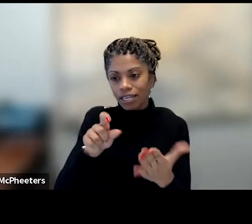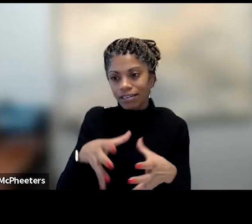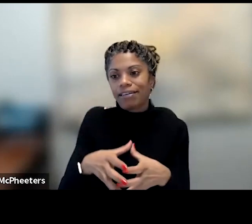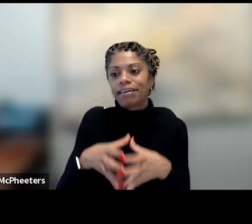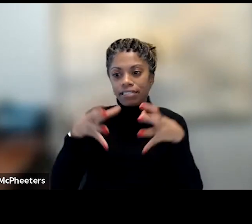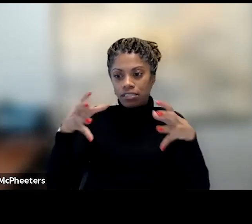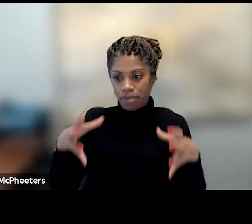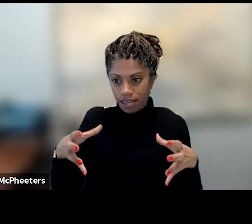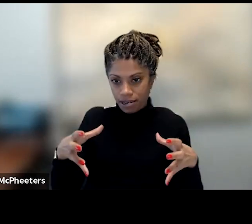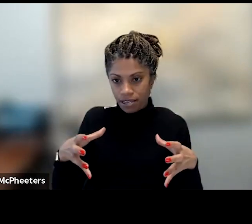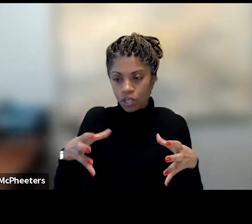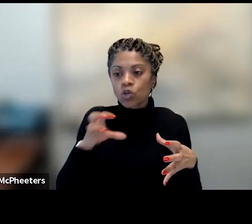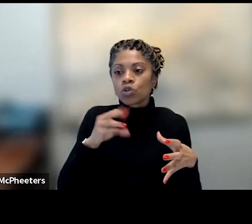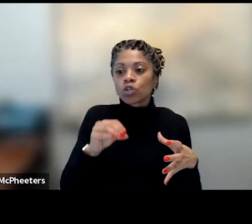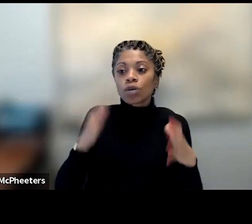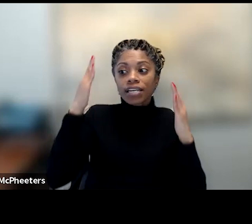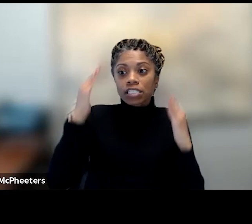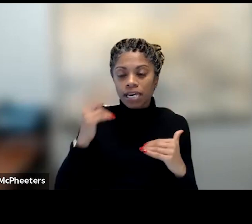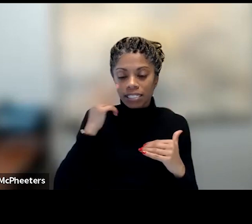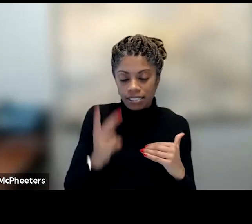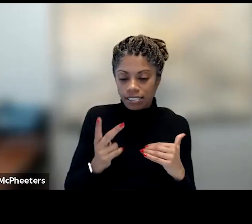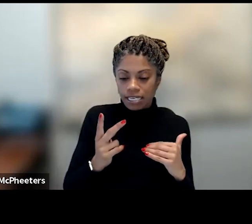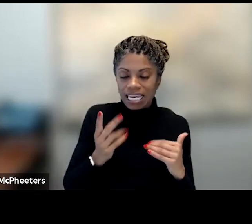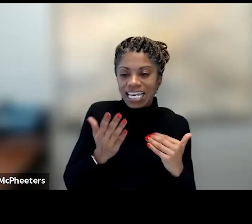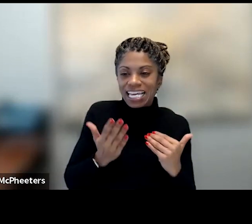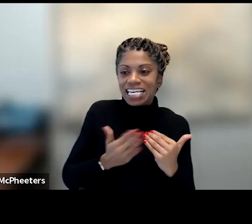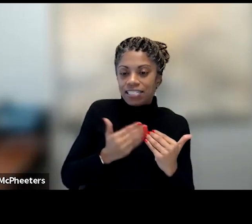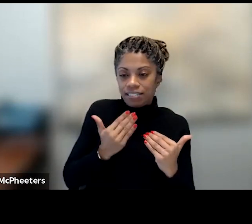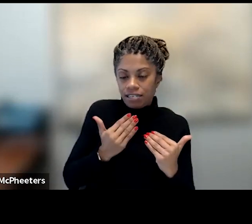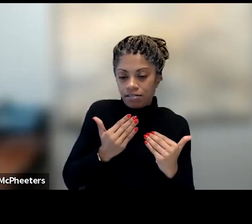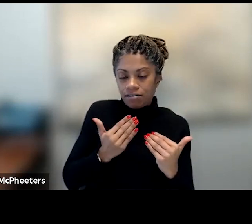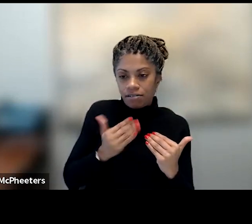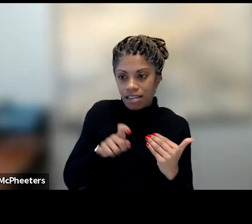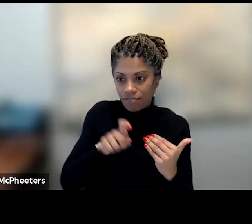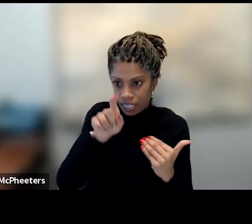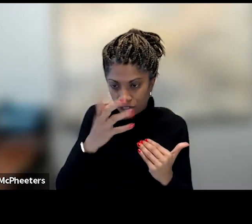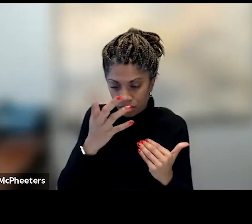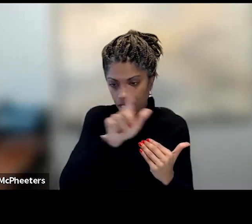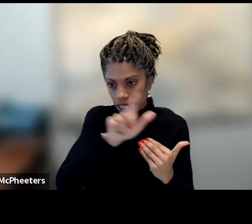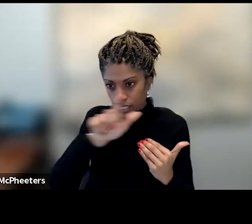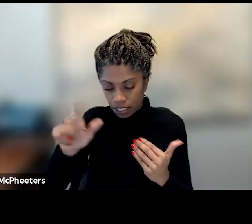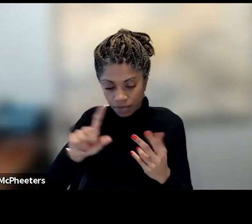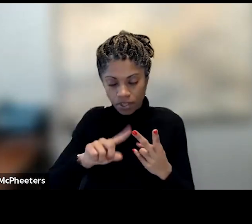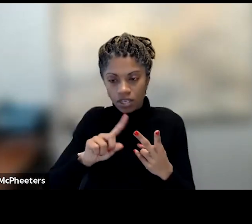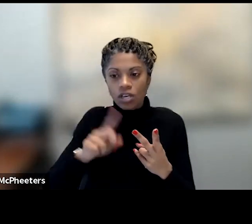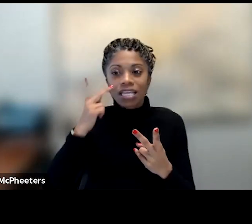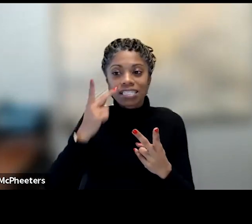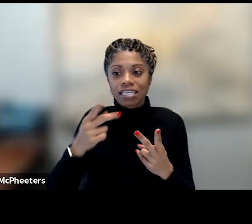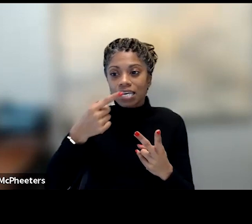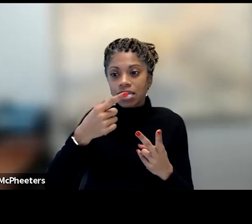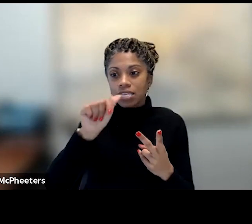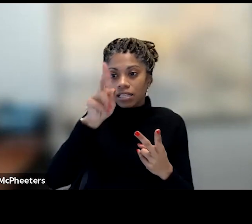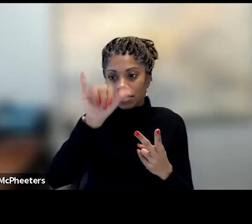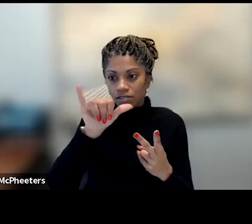expect to see easier navigation at the top of the year. Some of those changes are already there. You're going to see an expanded glossary, because the discourse